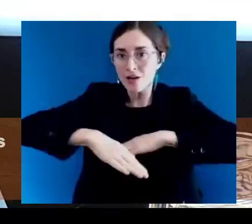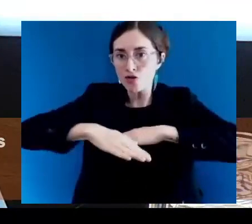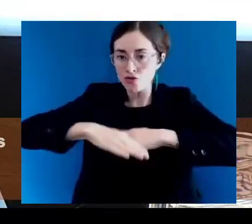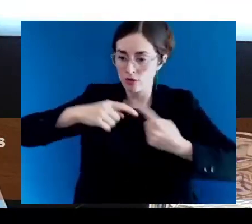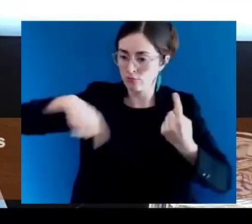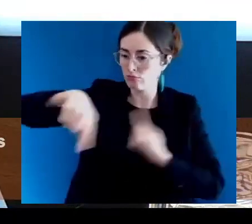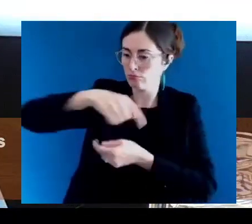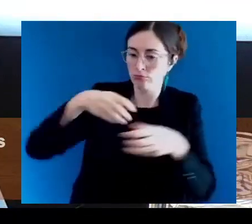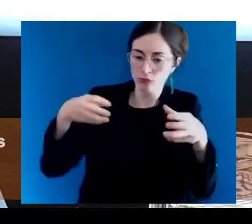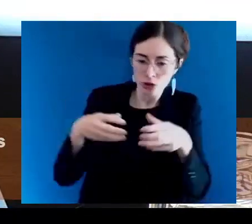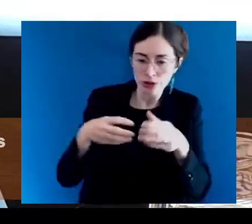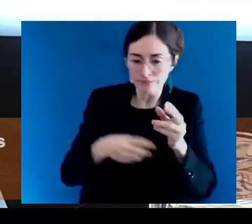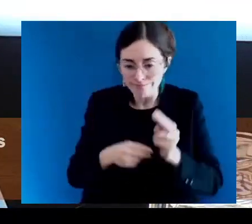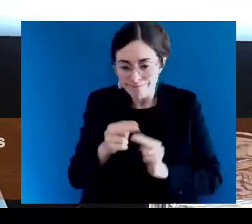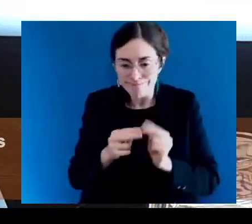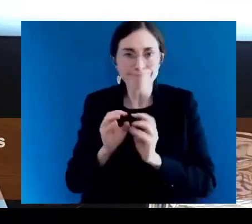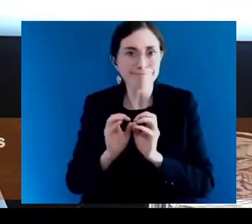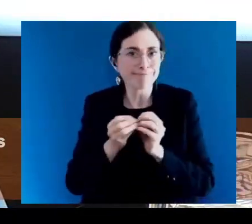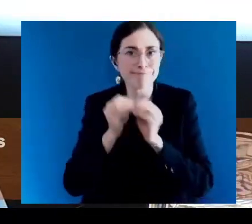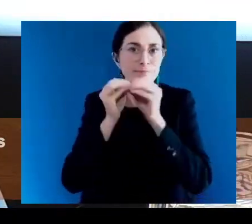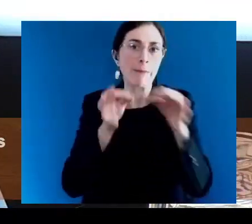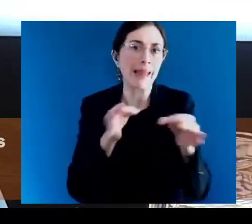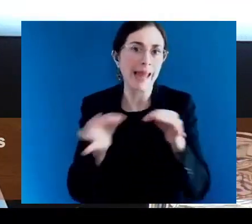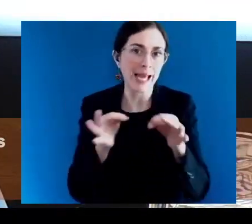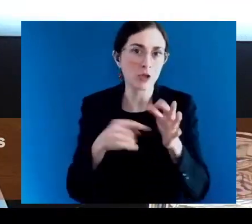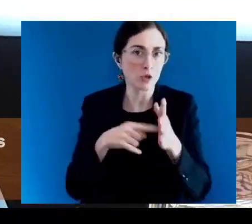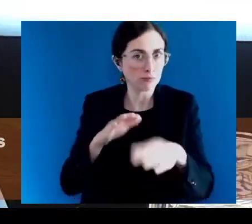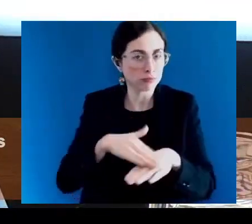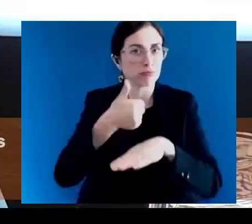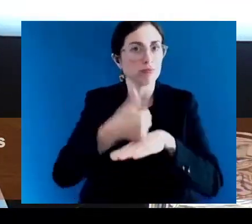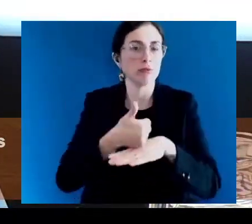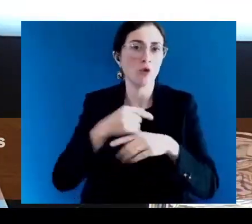for themselves. I know that